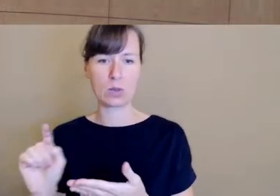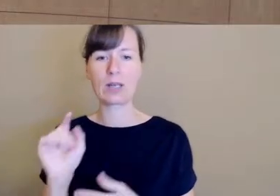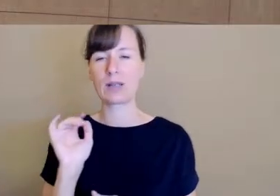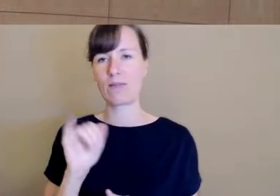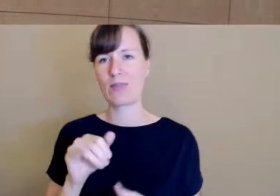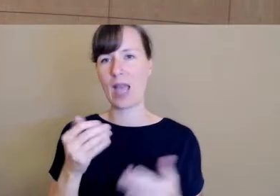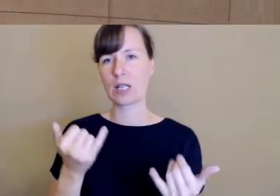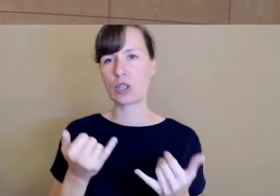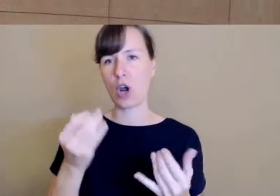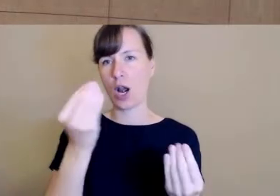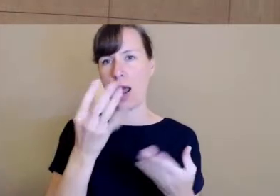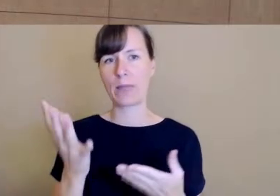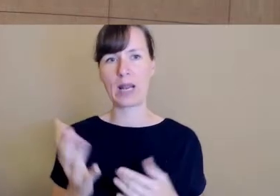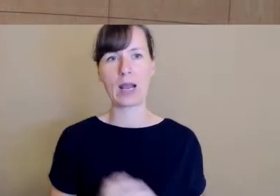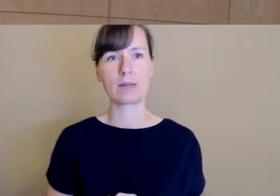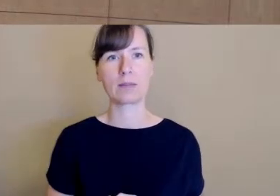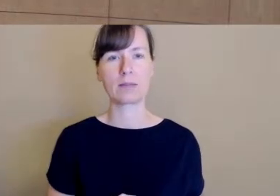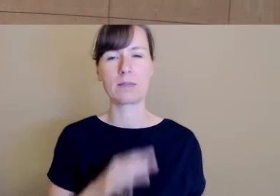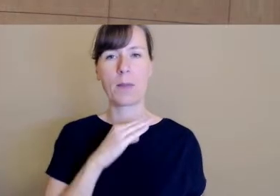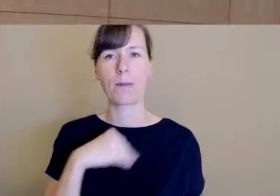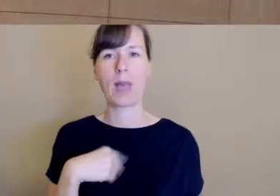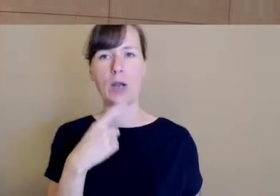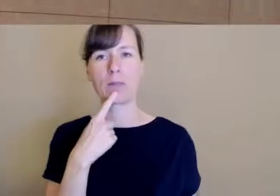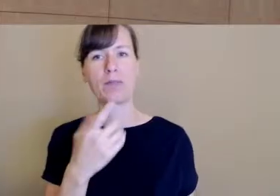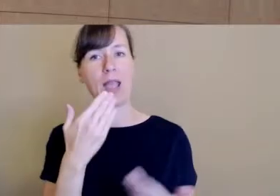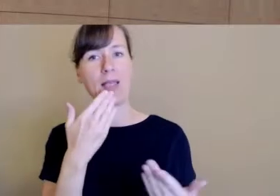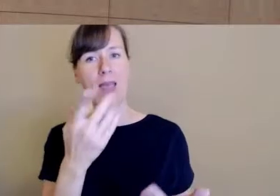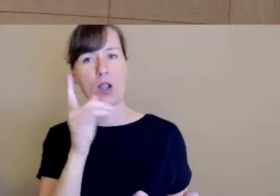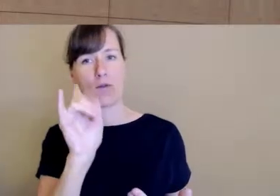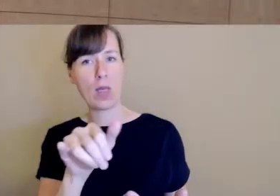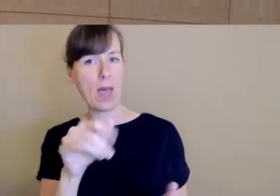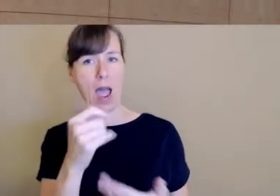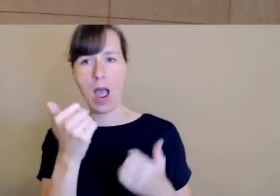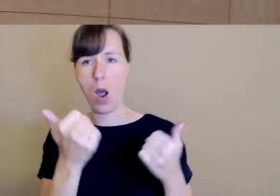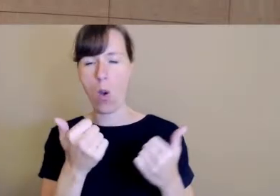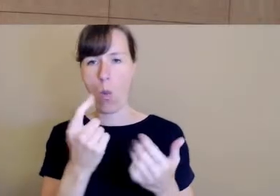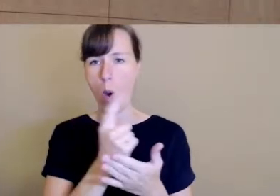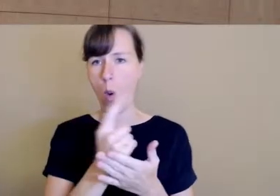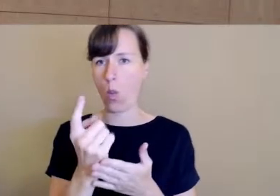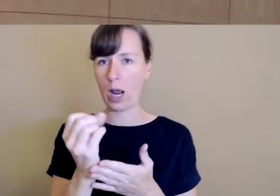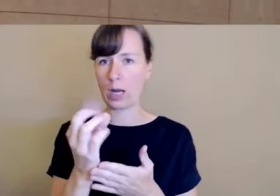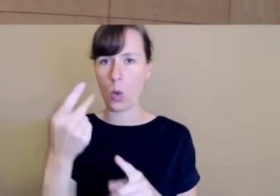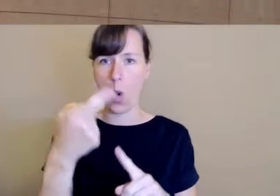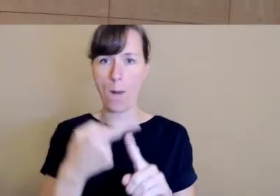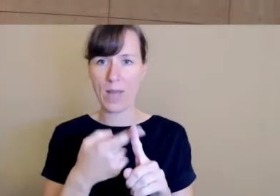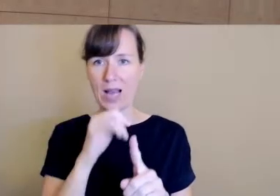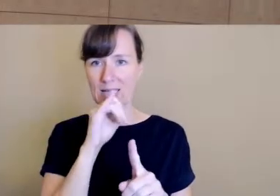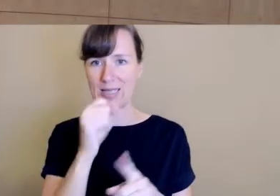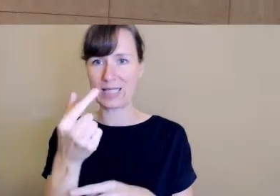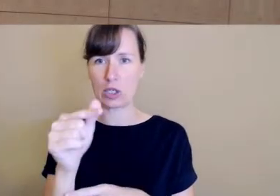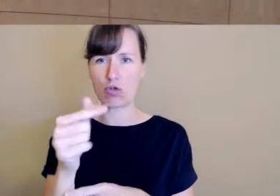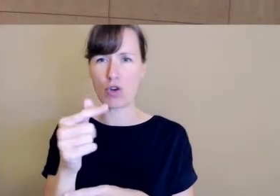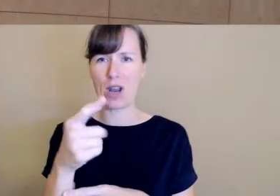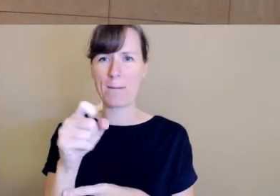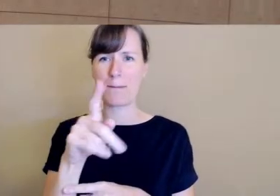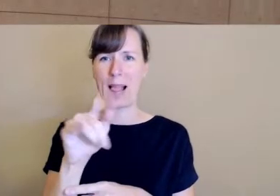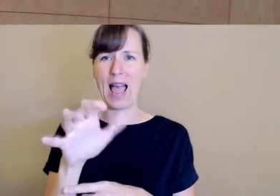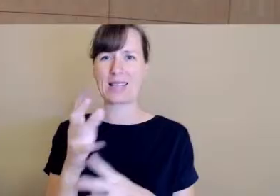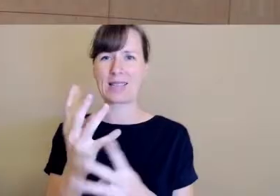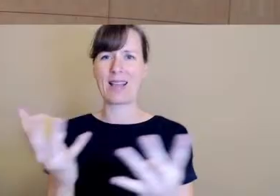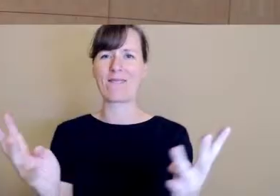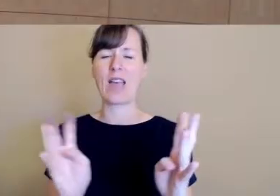Thank you for that. What weeks or months is the green plastic fence coming back?